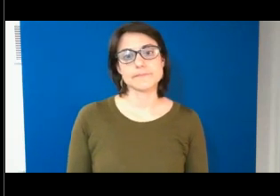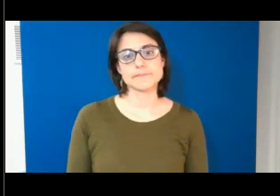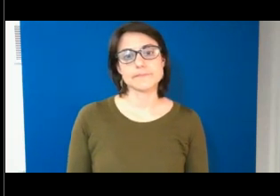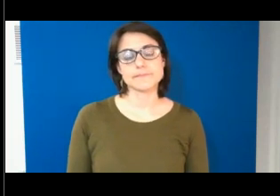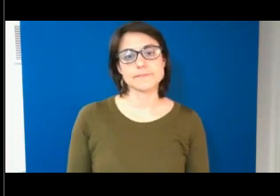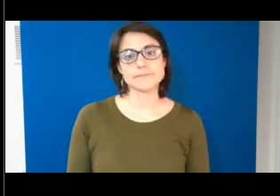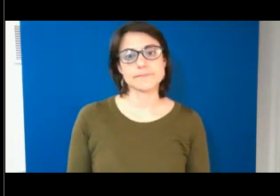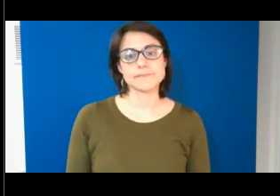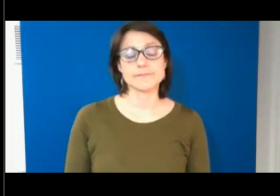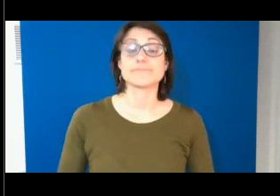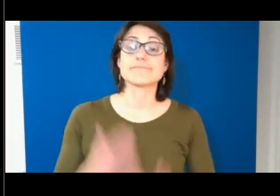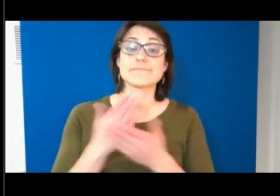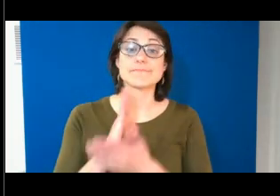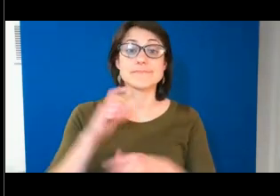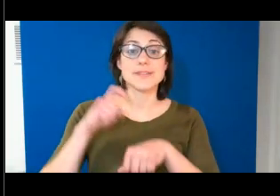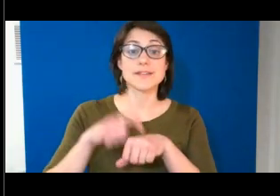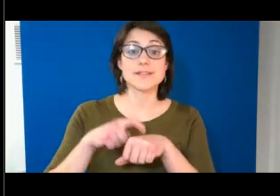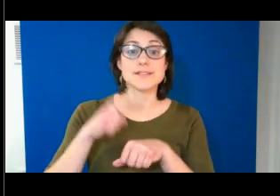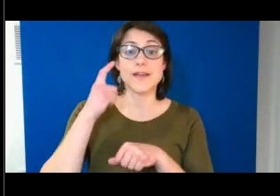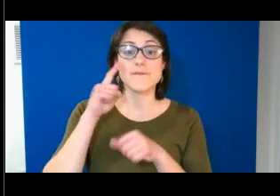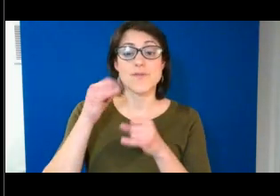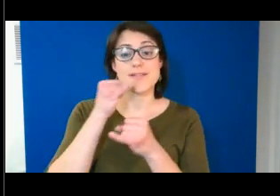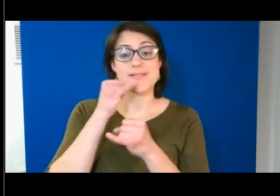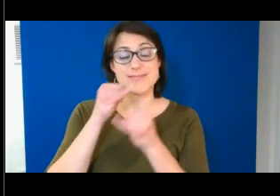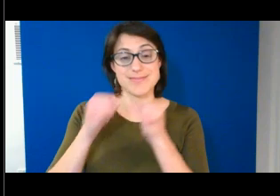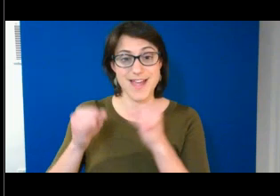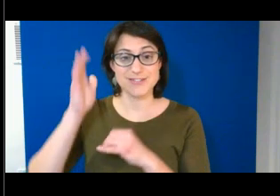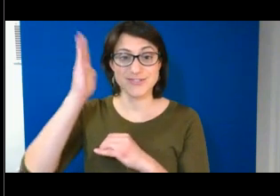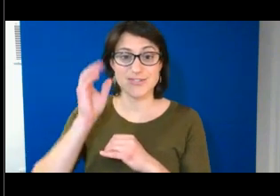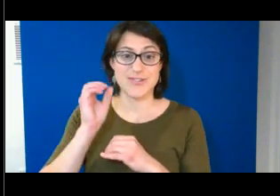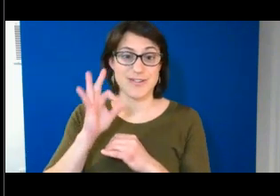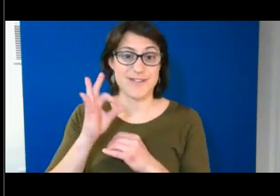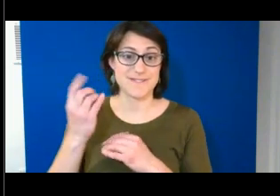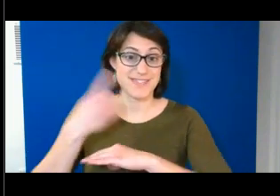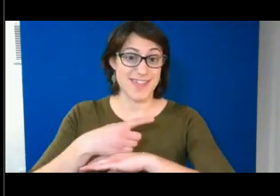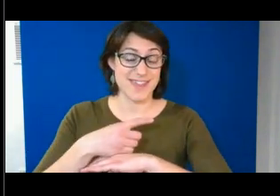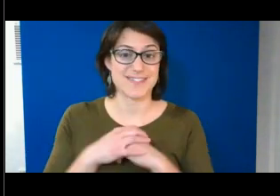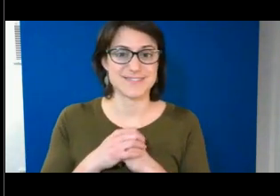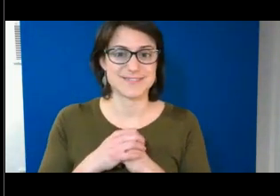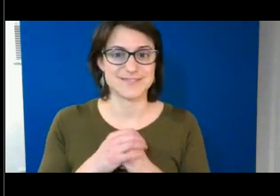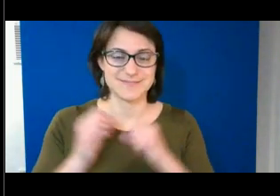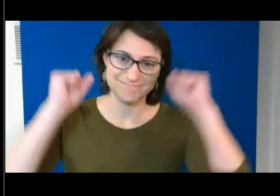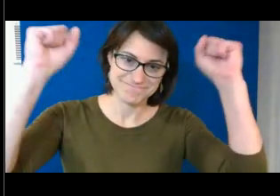All right, it's time for our last talk of the day, and